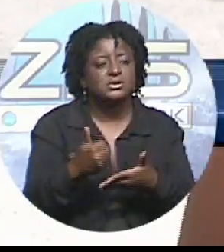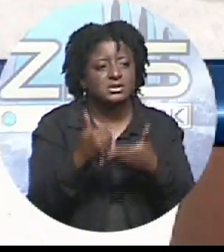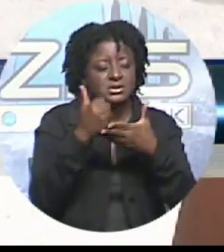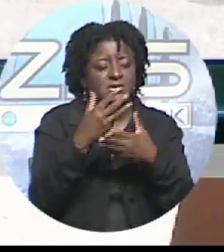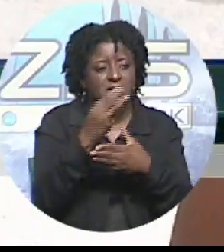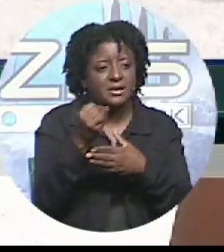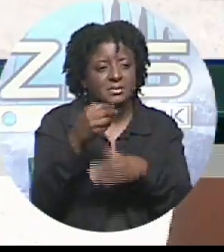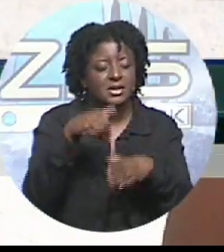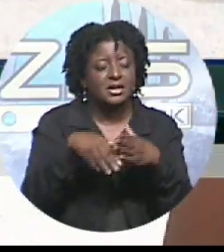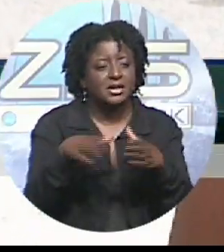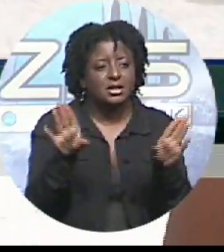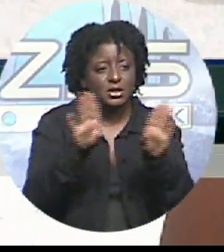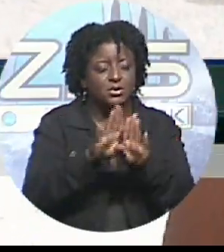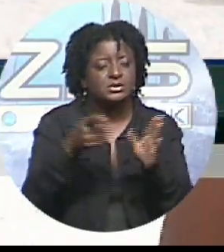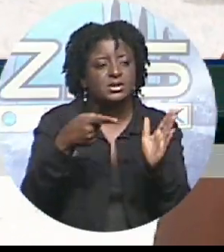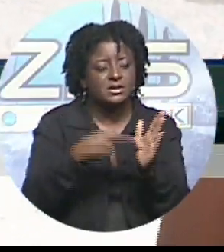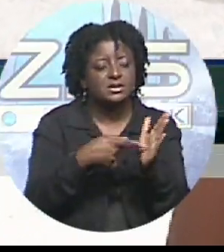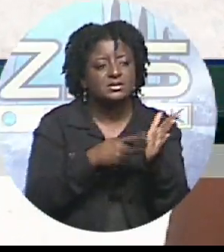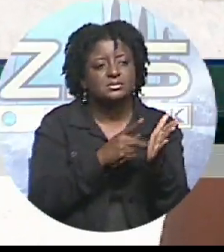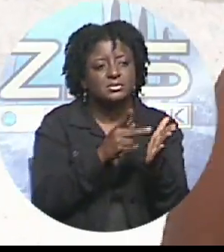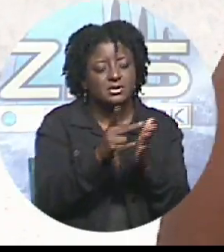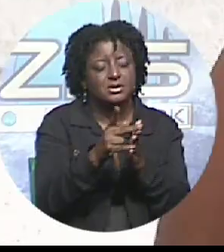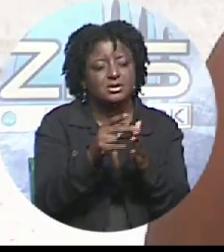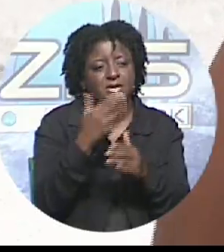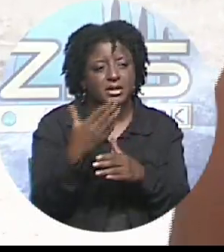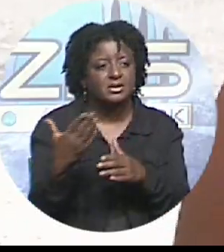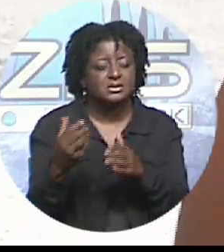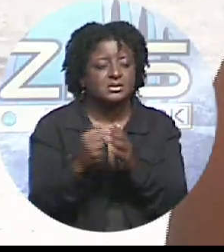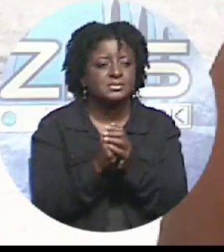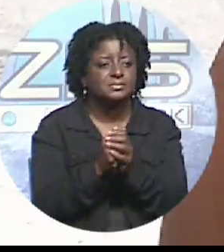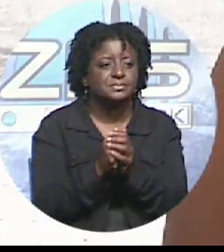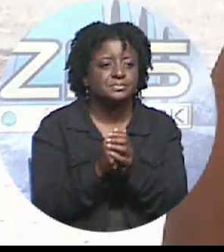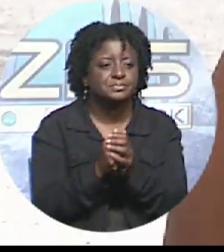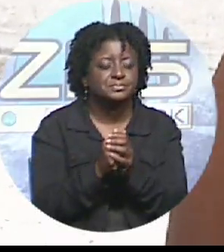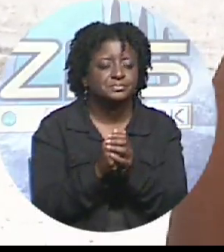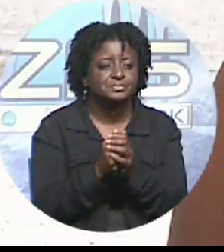closing this latest homicide. Chiminita Swain, ZNS Network News.